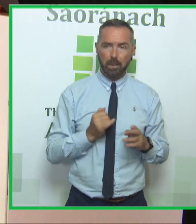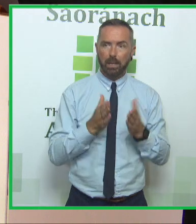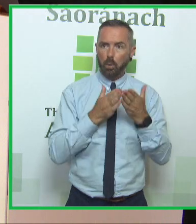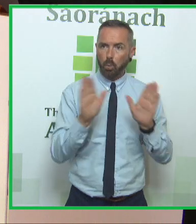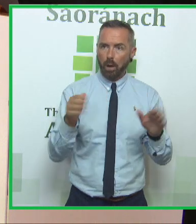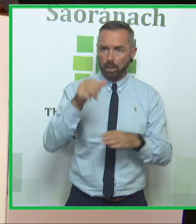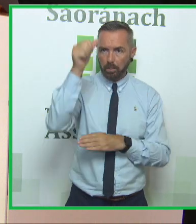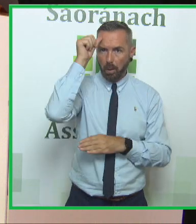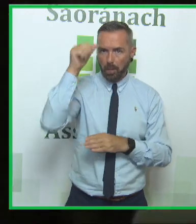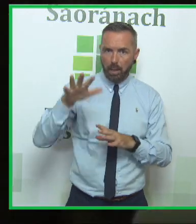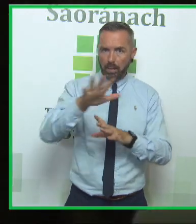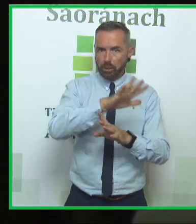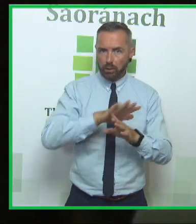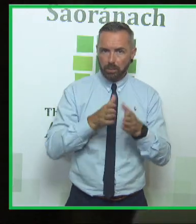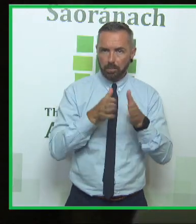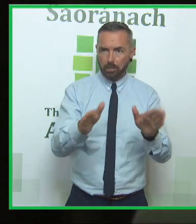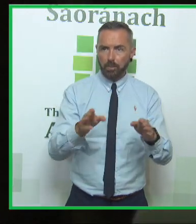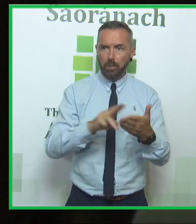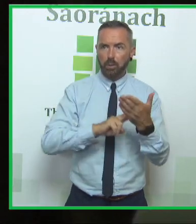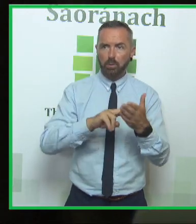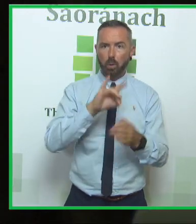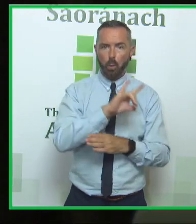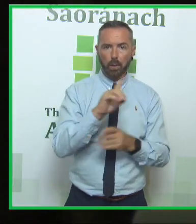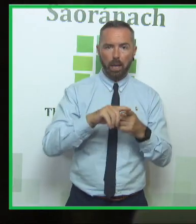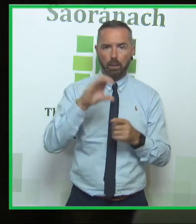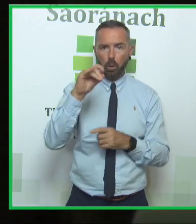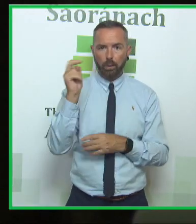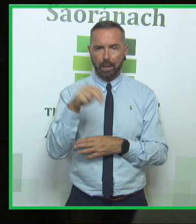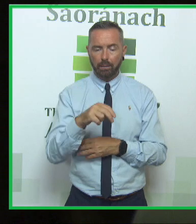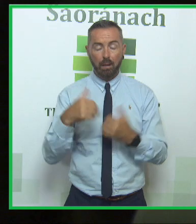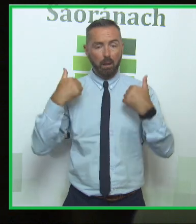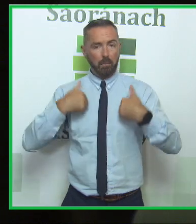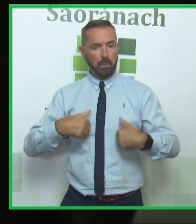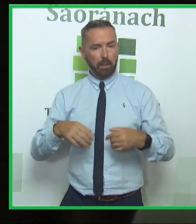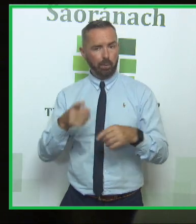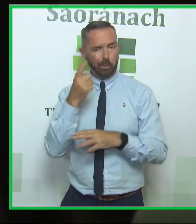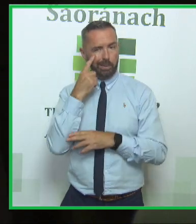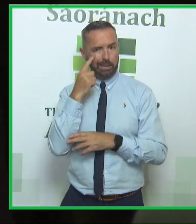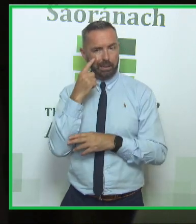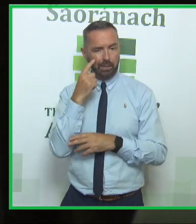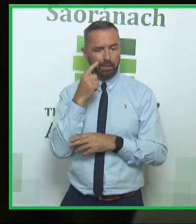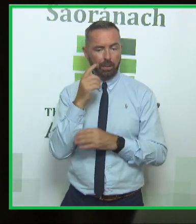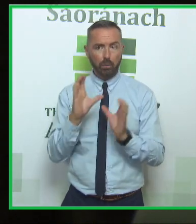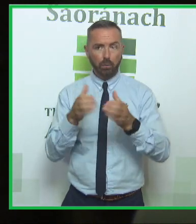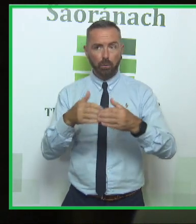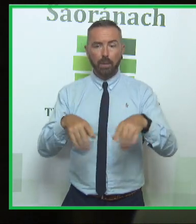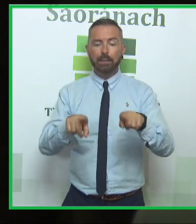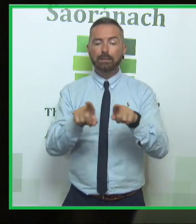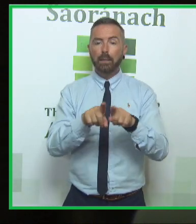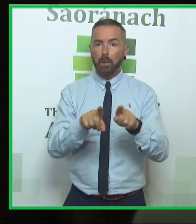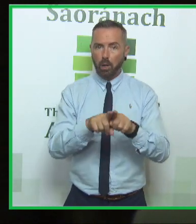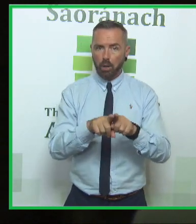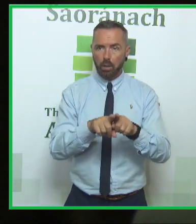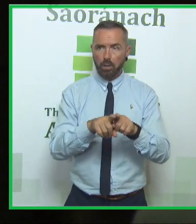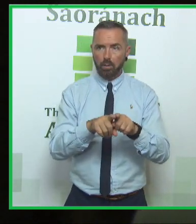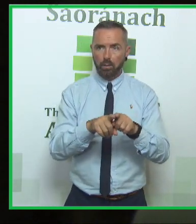wider population where it was opioids and cocaine. For men, we see that the profile is similar. In